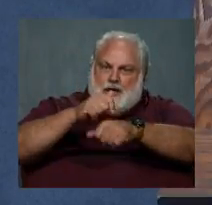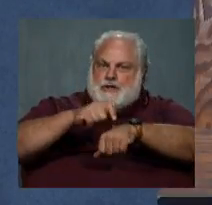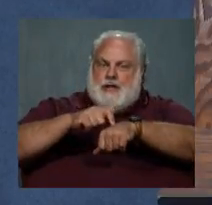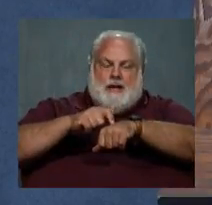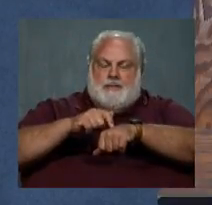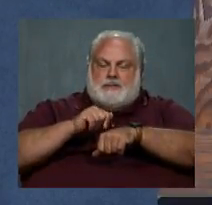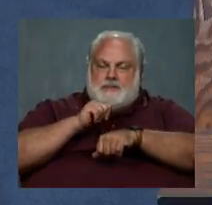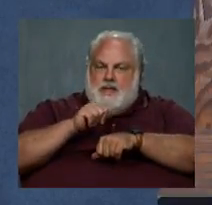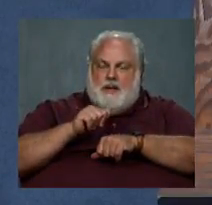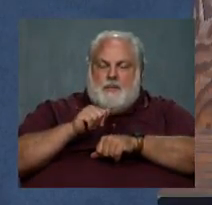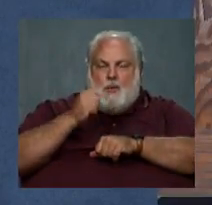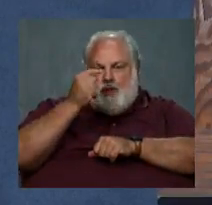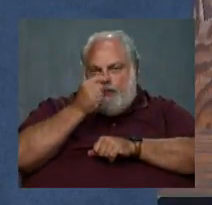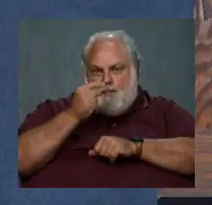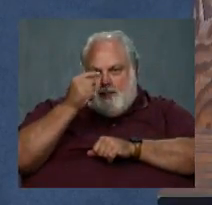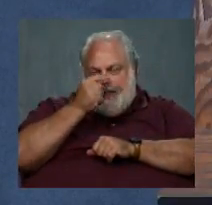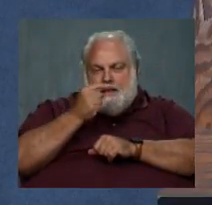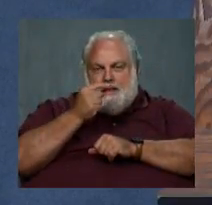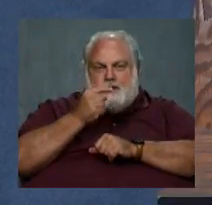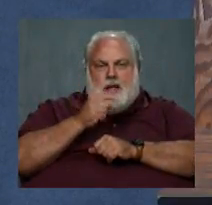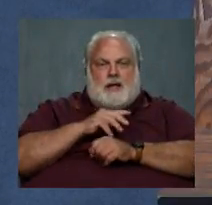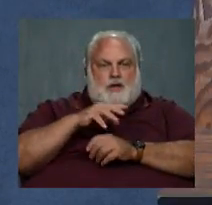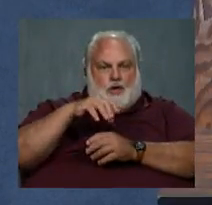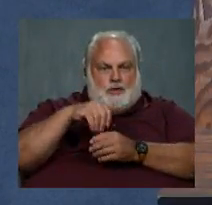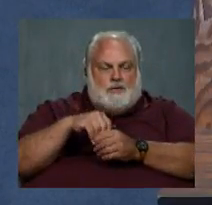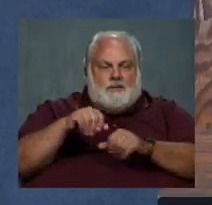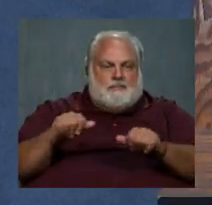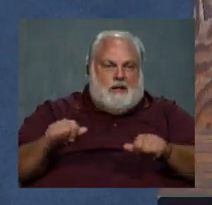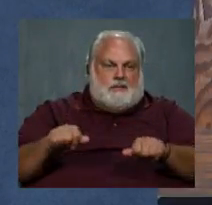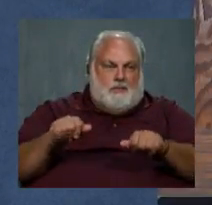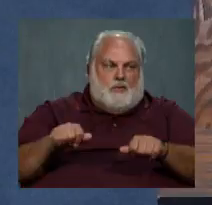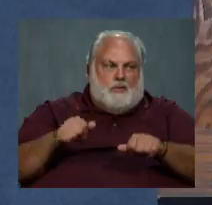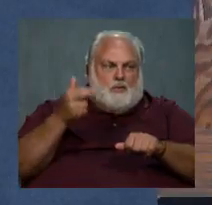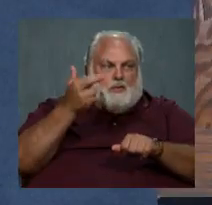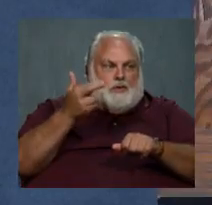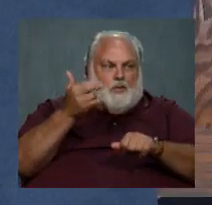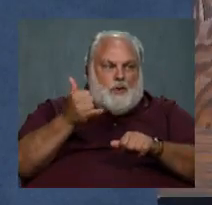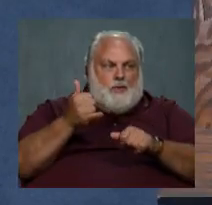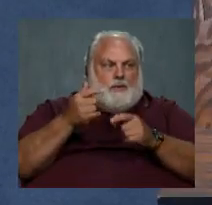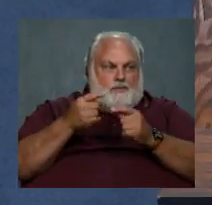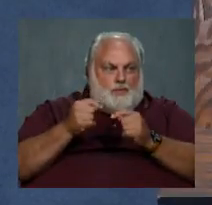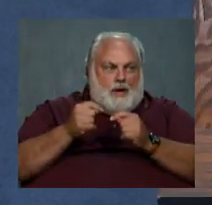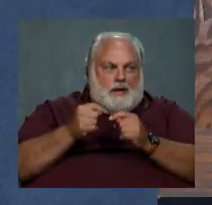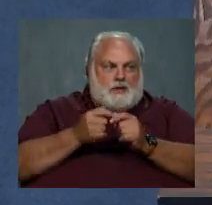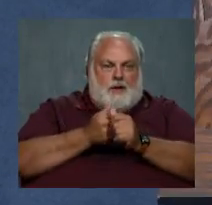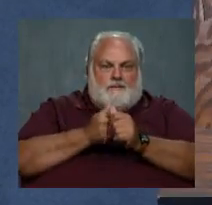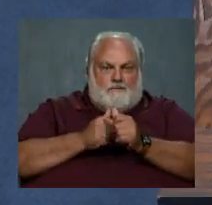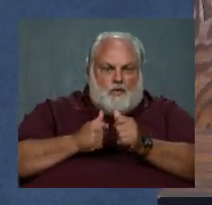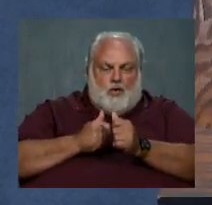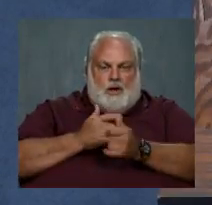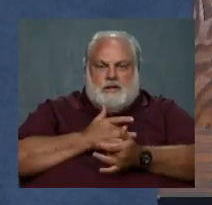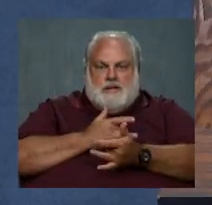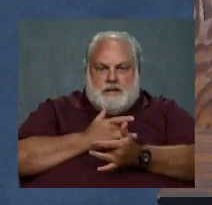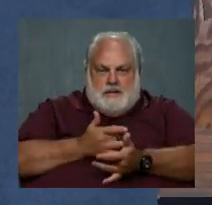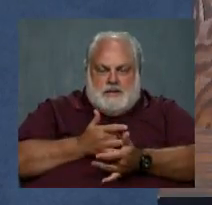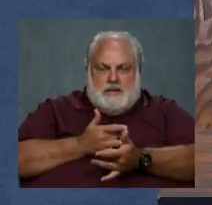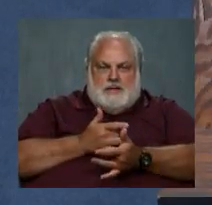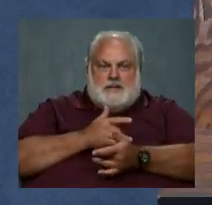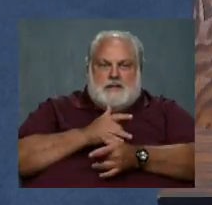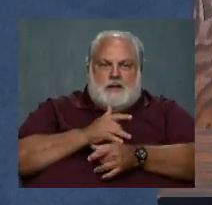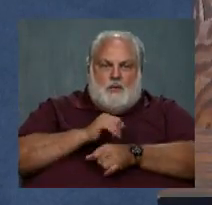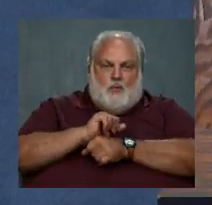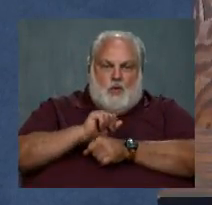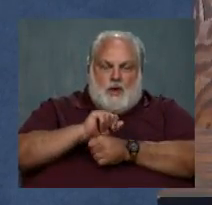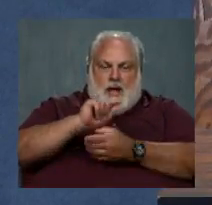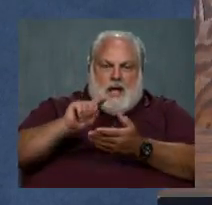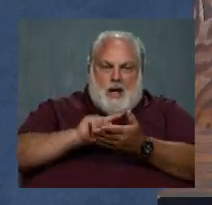we are thoughtful on trying to be as inclusive as possible, and that's why we've actually tried to stay away from traditional work hours. But inevitably,